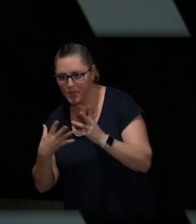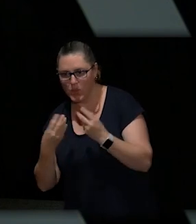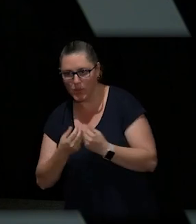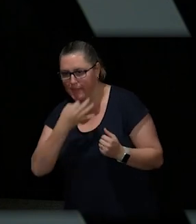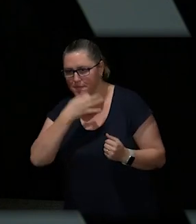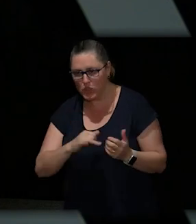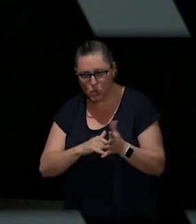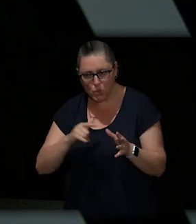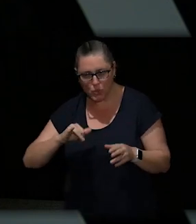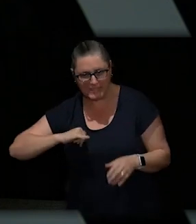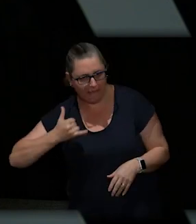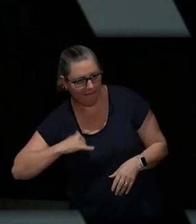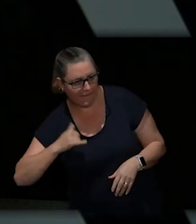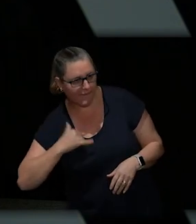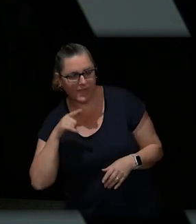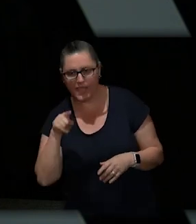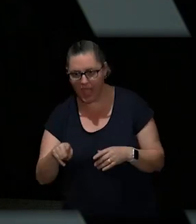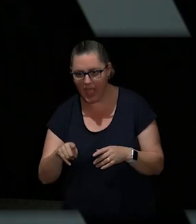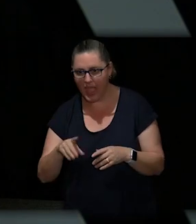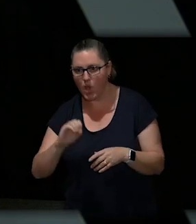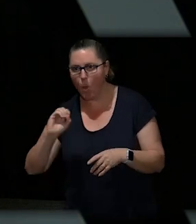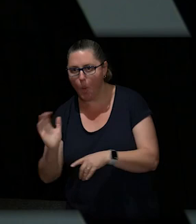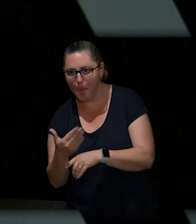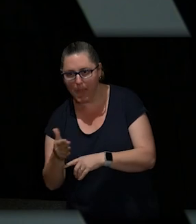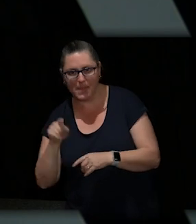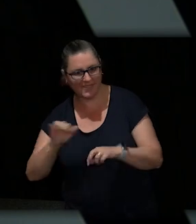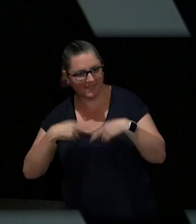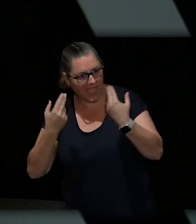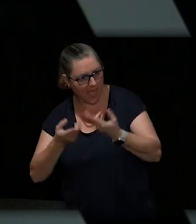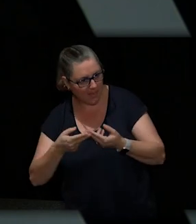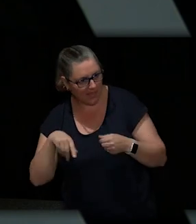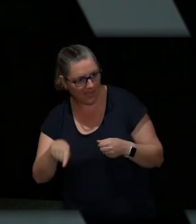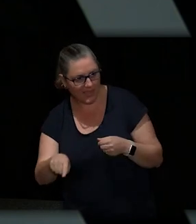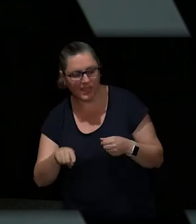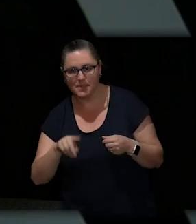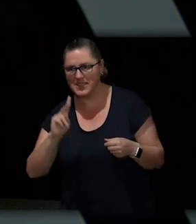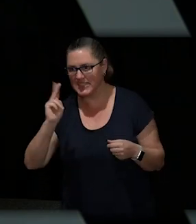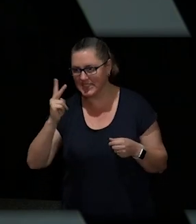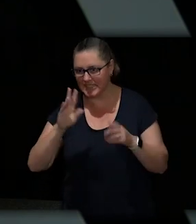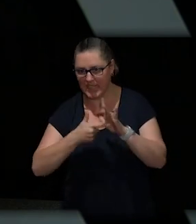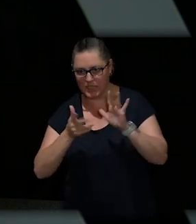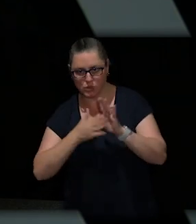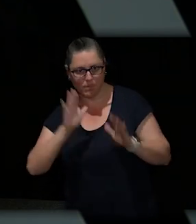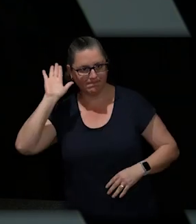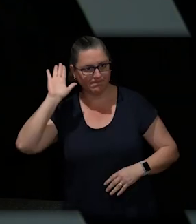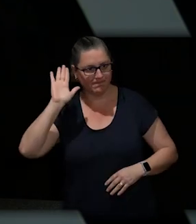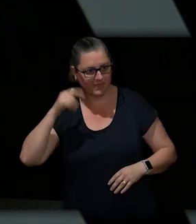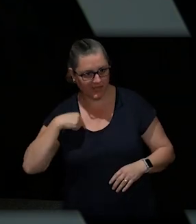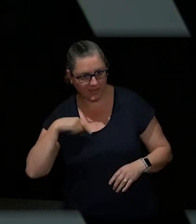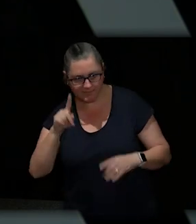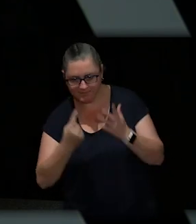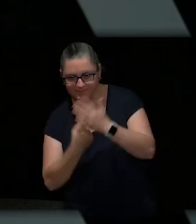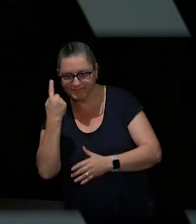and a handful of Obama's family when he did his second term swearing in. It fell on a Sunday, and